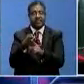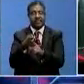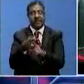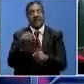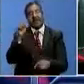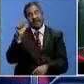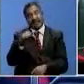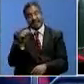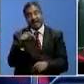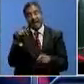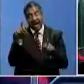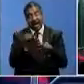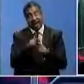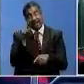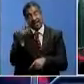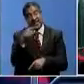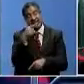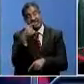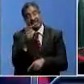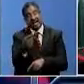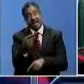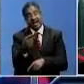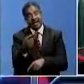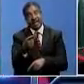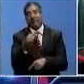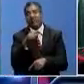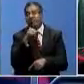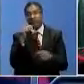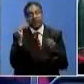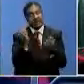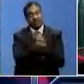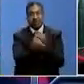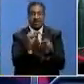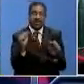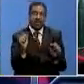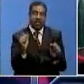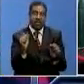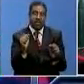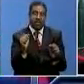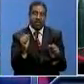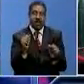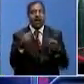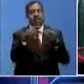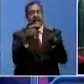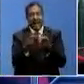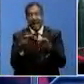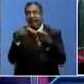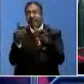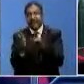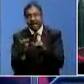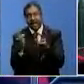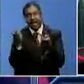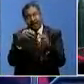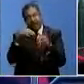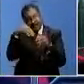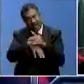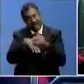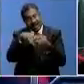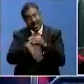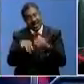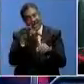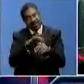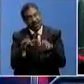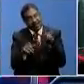indicated, it is almost impossible for me to give depot by depot when the bags will be